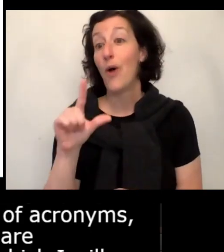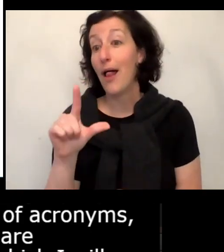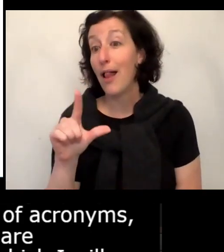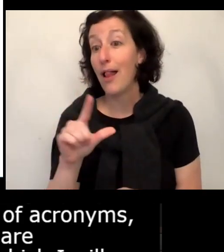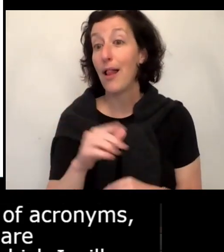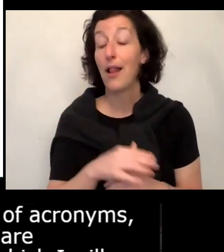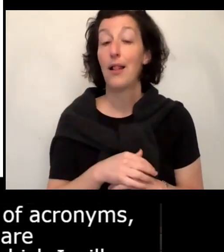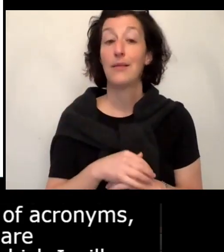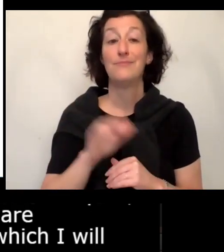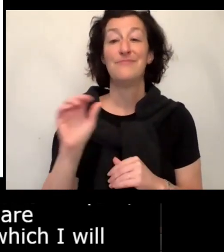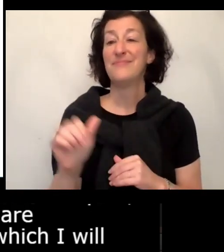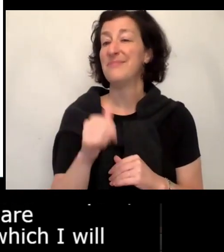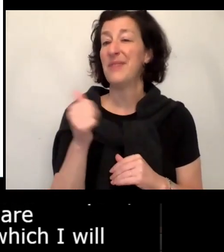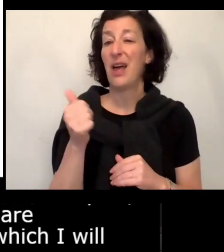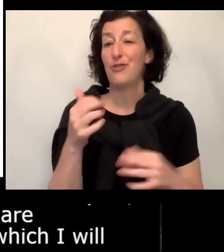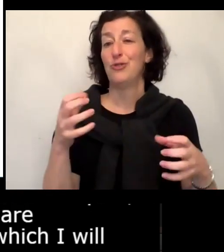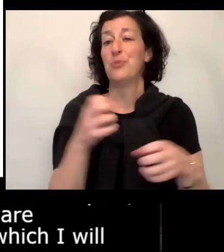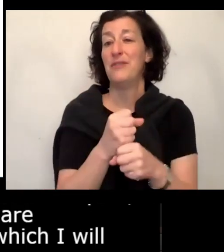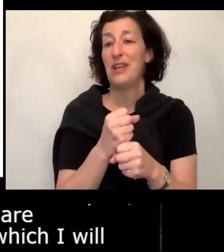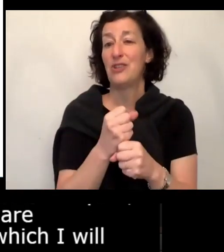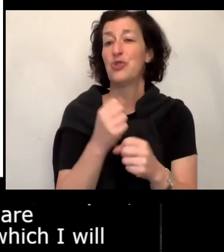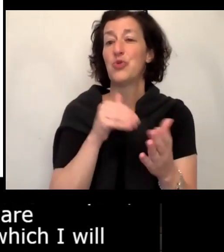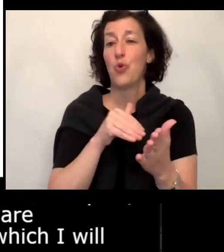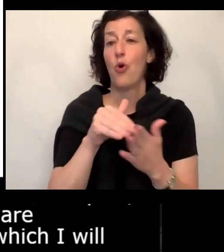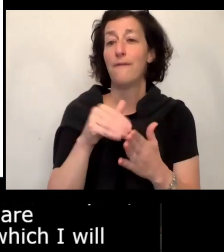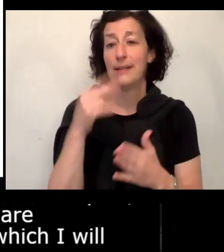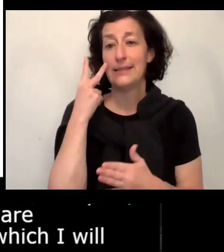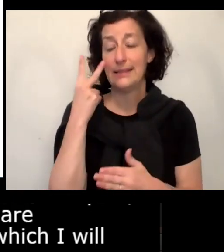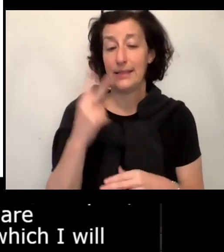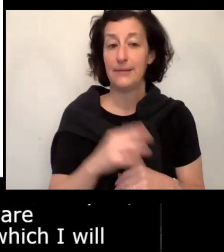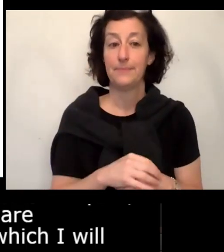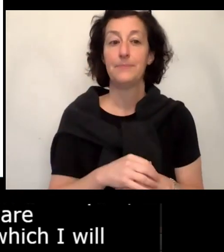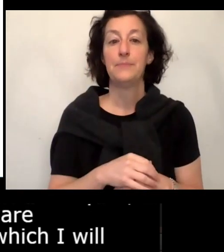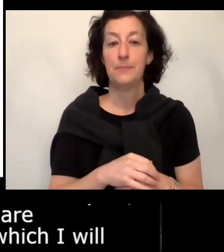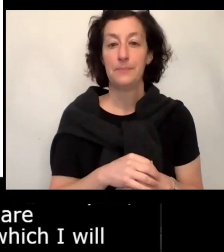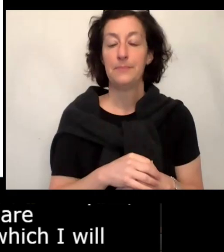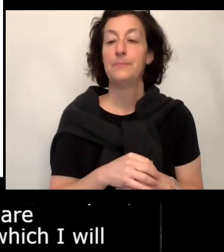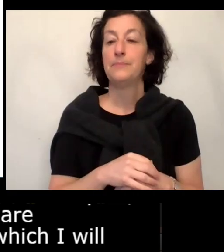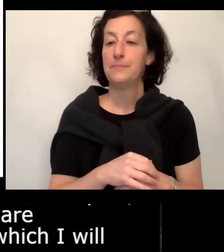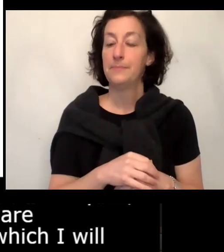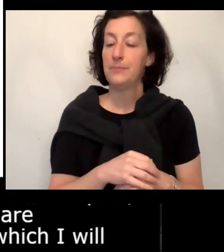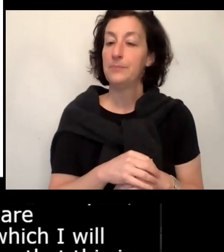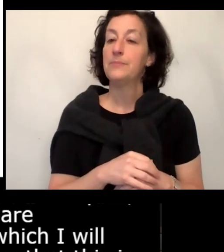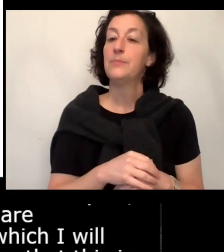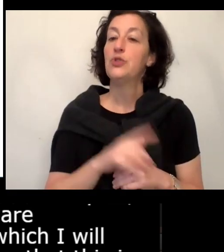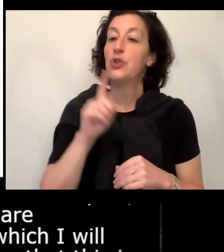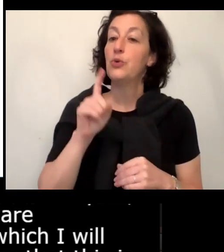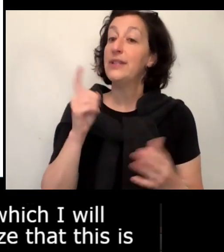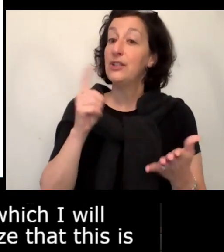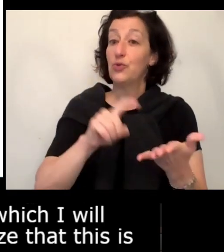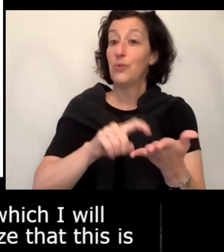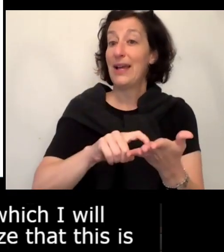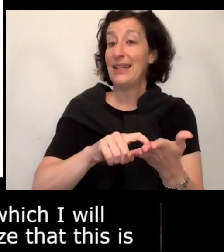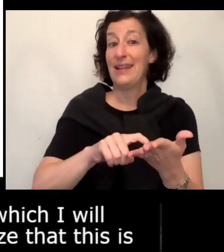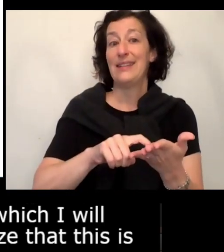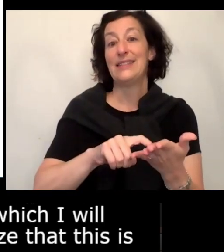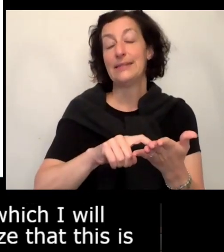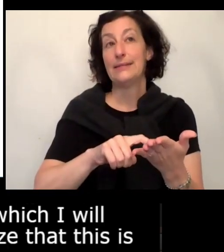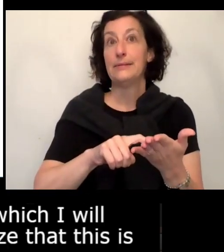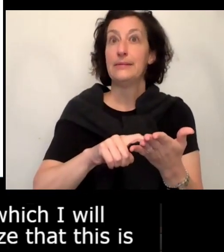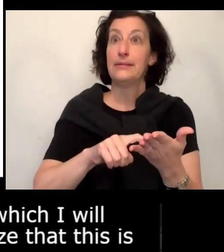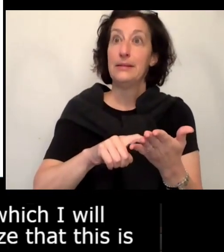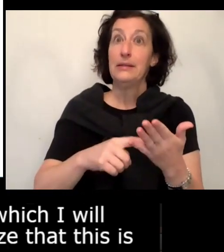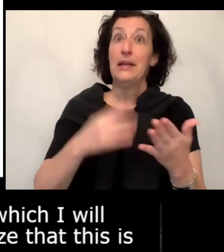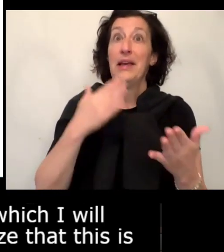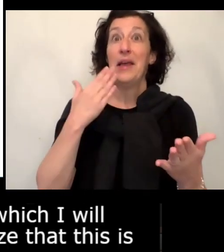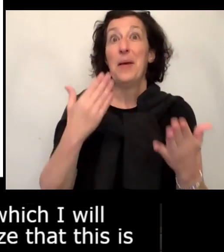or others. So it's important to recognize that this is a rule that you can't necessarily use